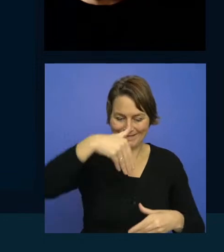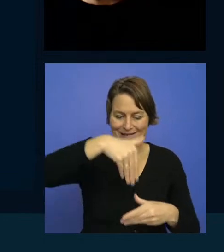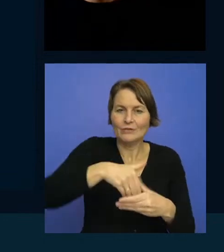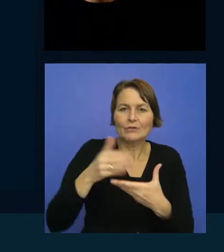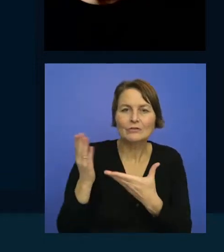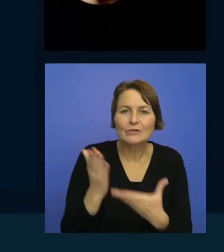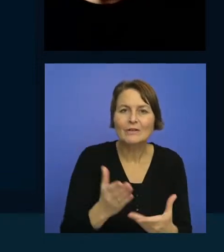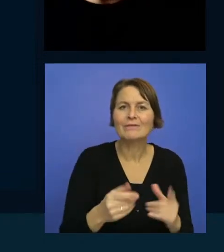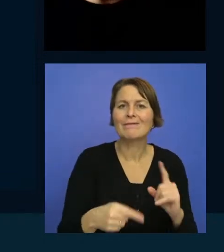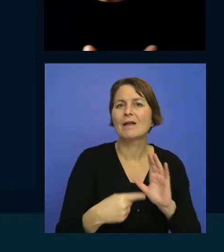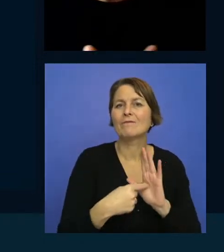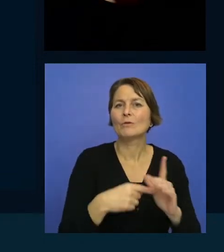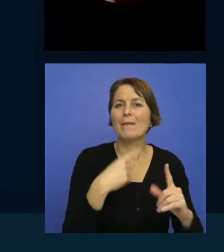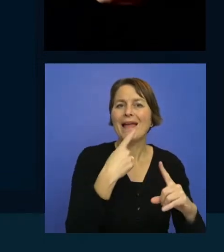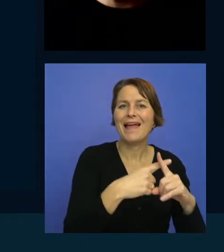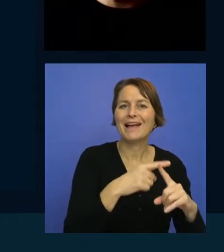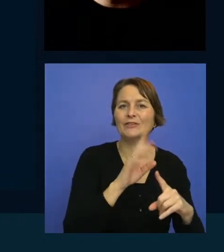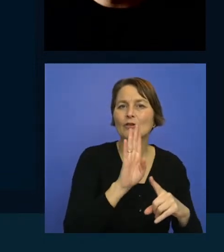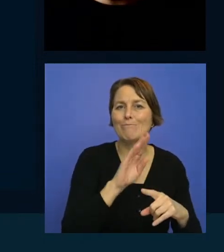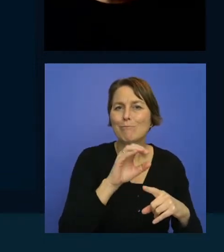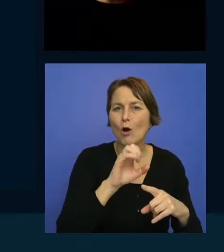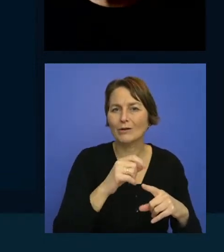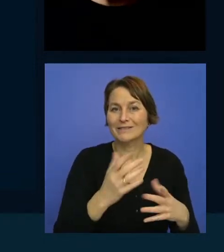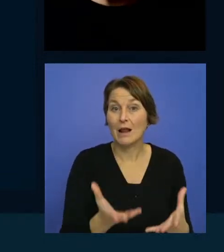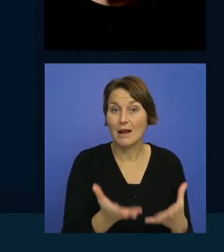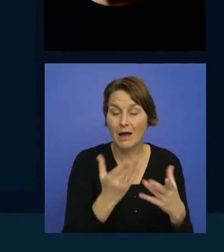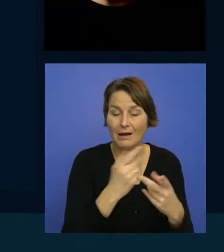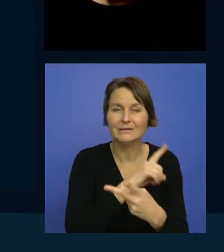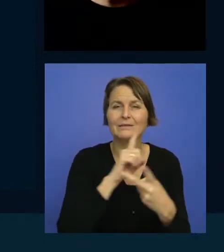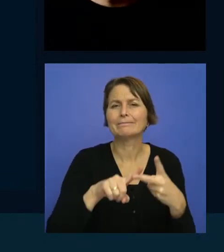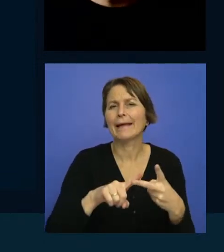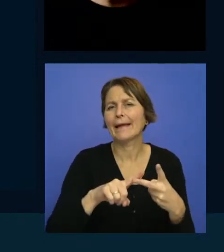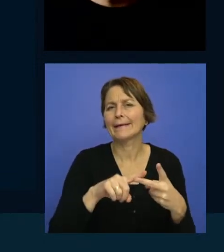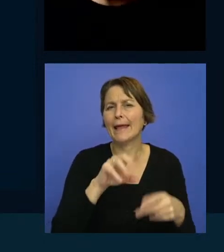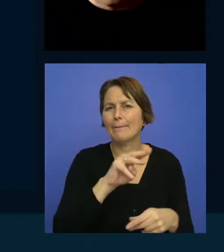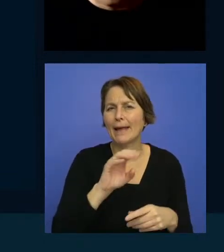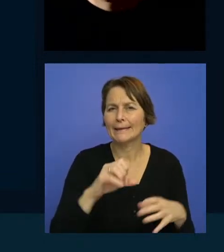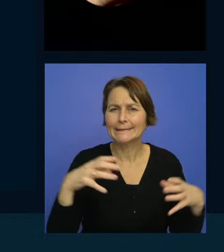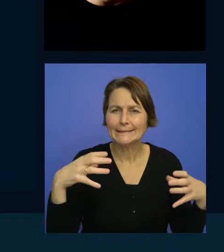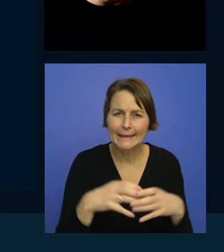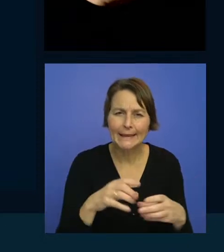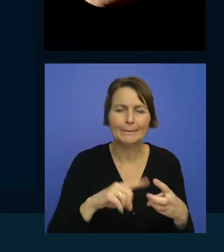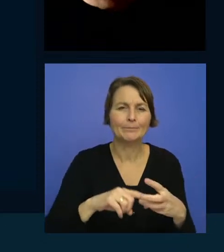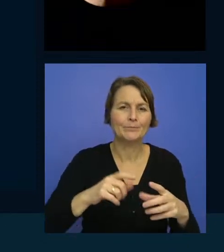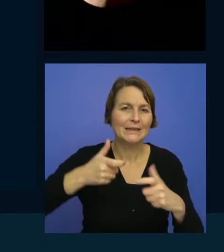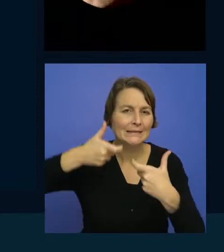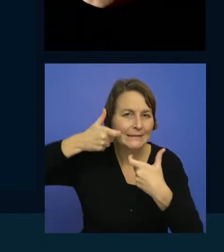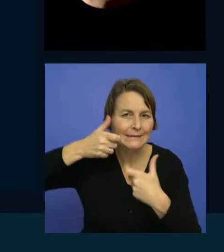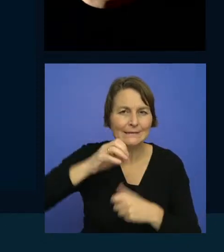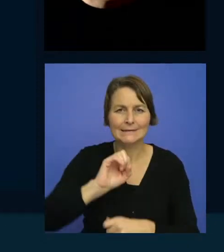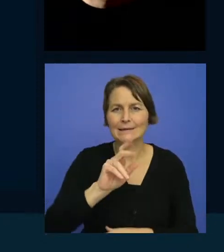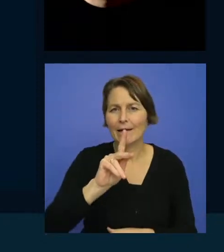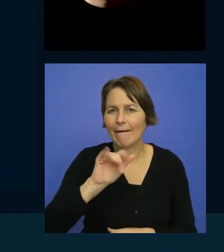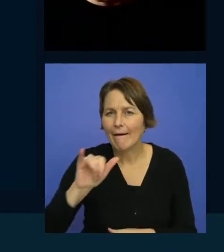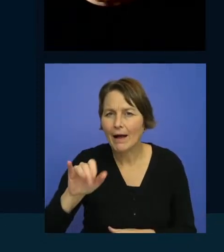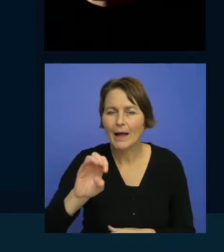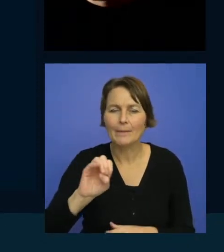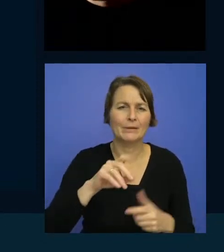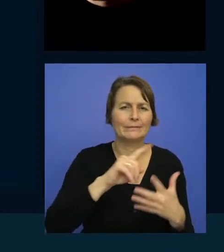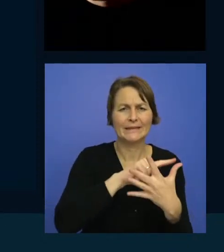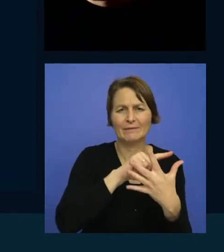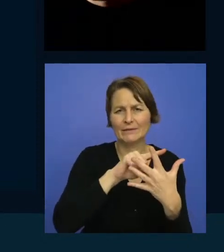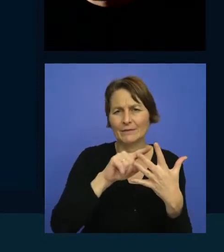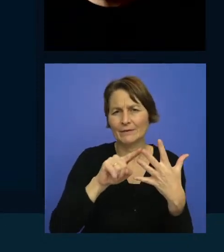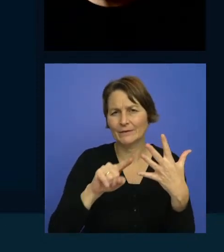Xbox Live. Microsoft Teams, for example, is completely built on Cosmos DB. Skype, our entire Azure portal experience, it's a single Cosmos DB